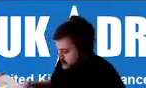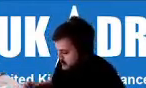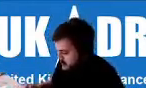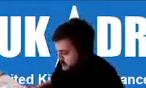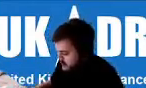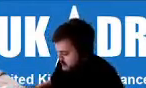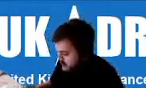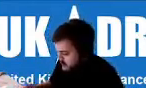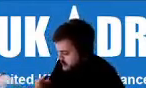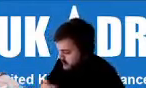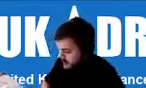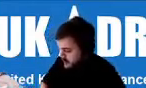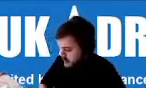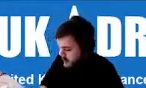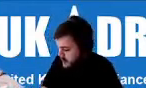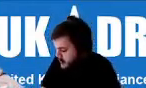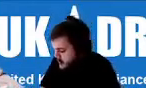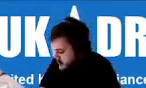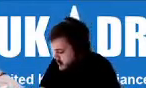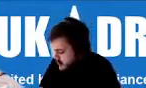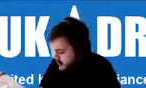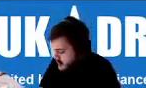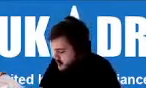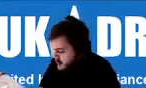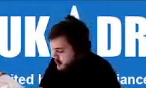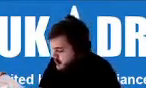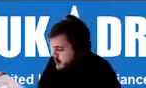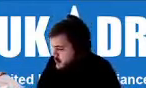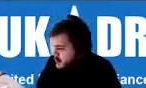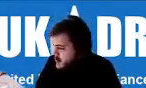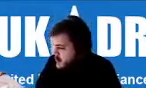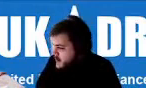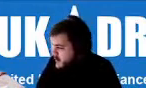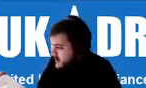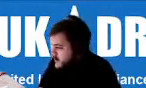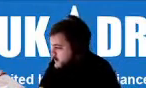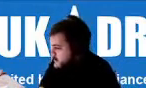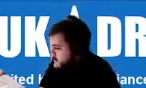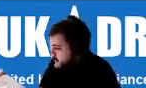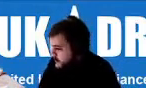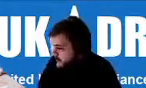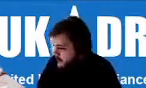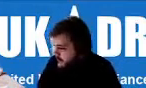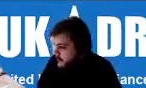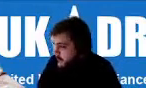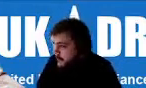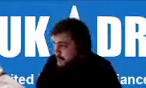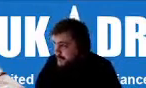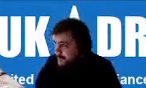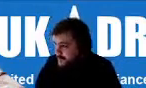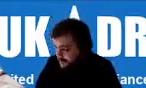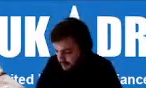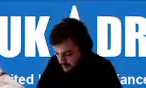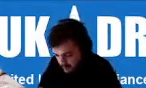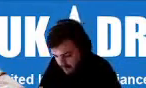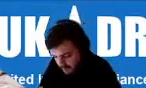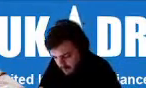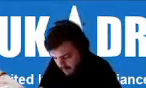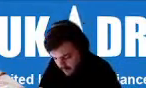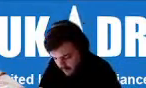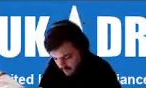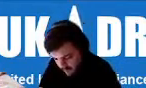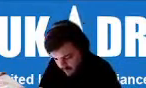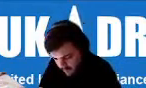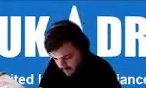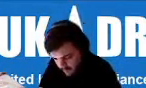idea that here there is an equity problem that must morally and ethically be tackled. It is not,